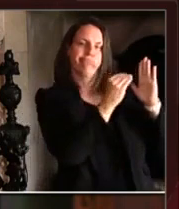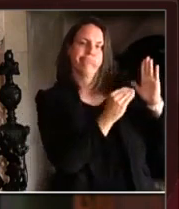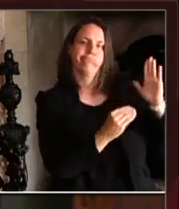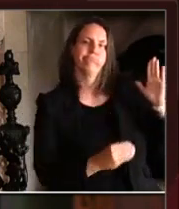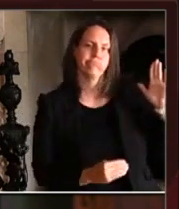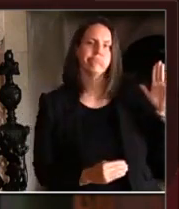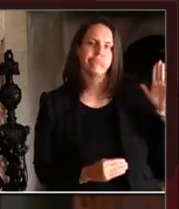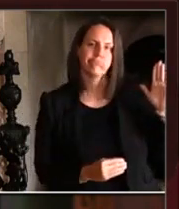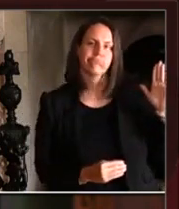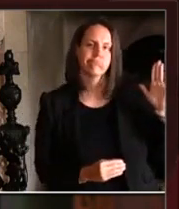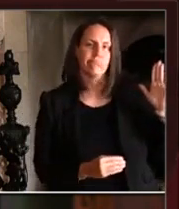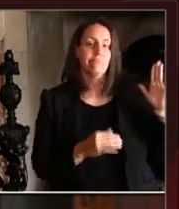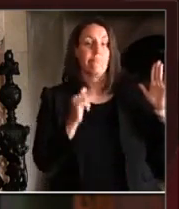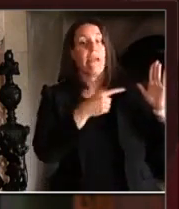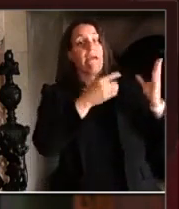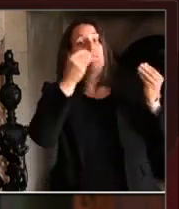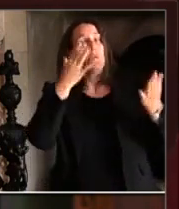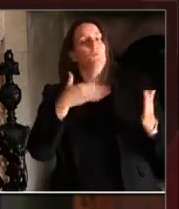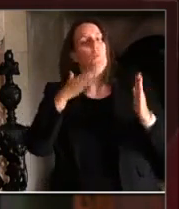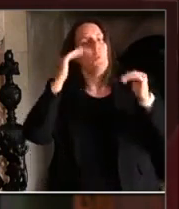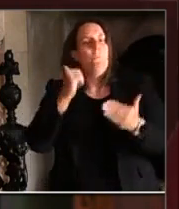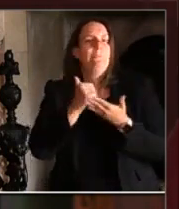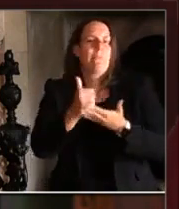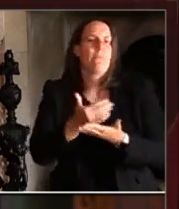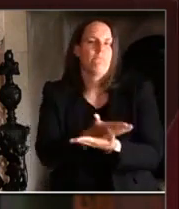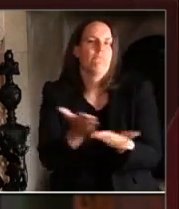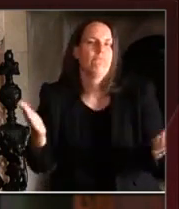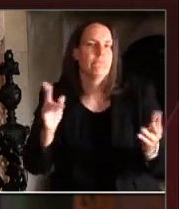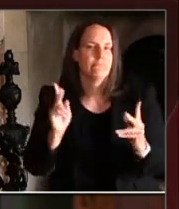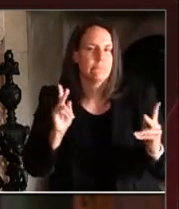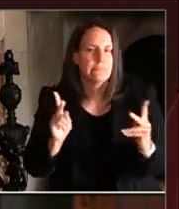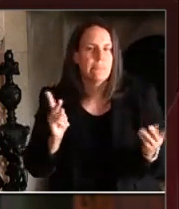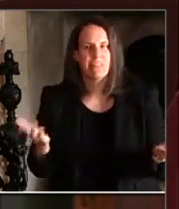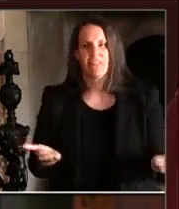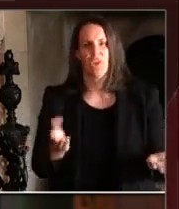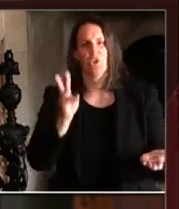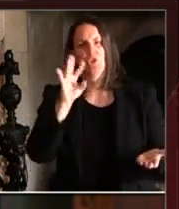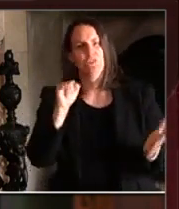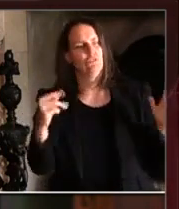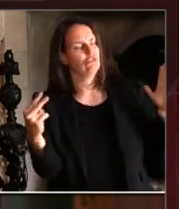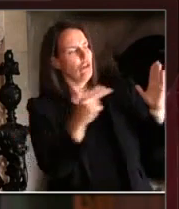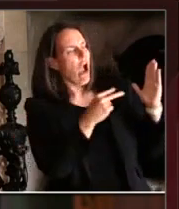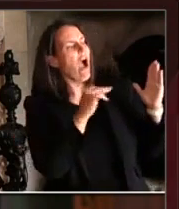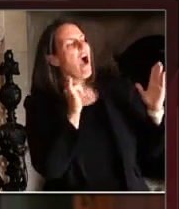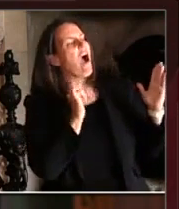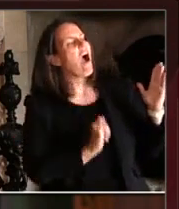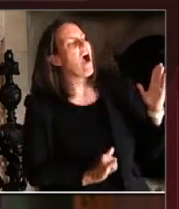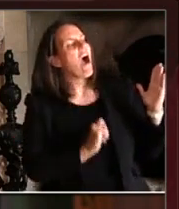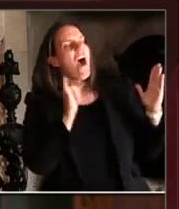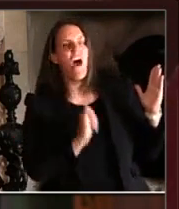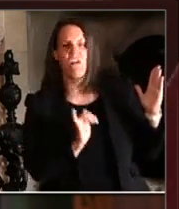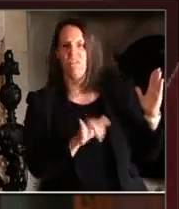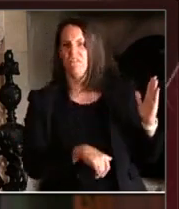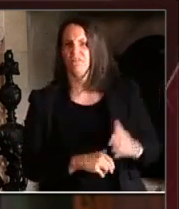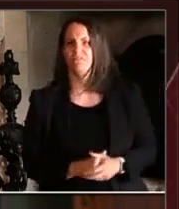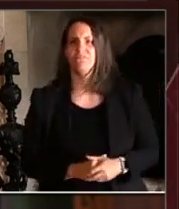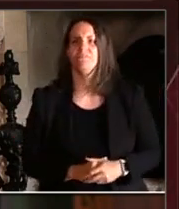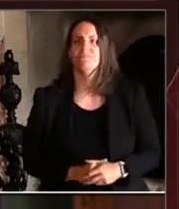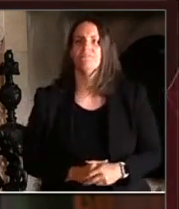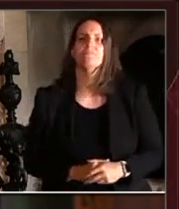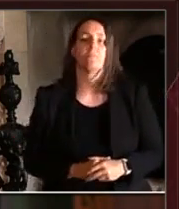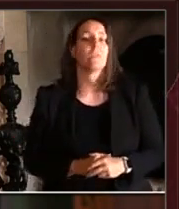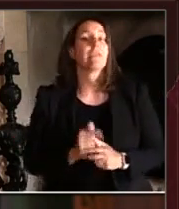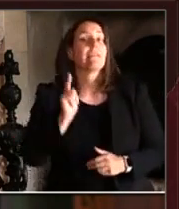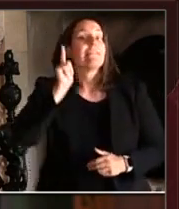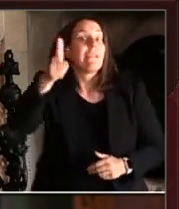this information to all Wisconsinites. So we plan to expand the dashboard to include more data and additional indicators related to